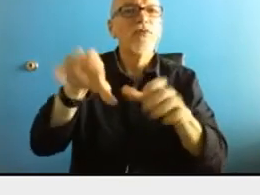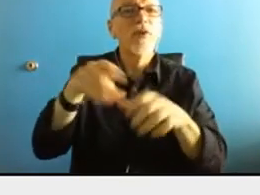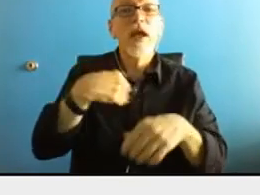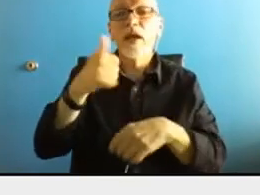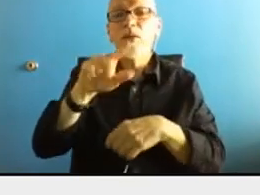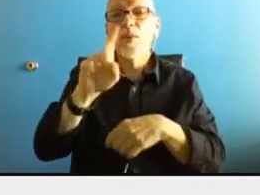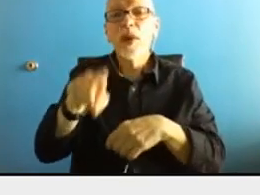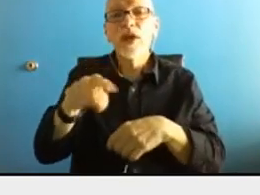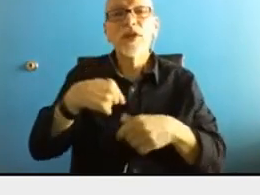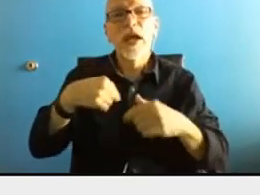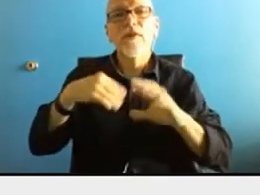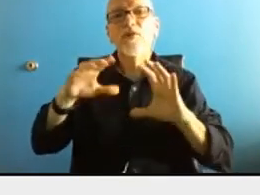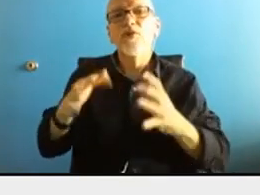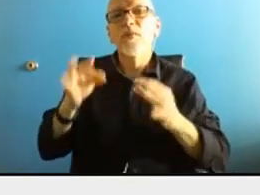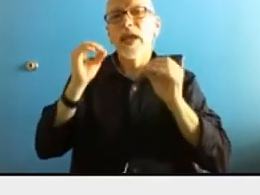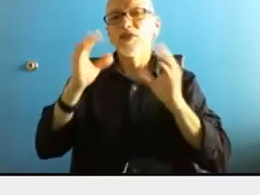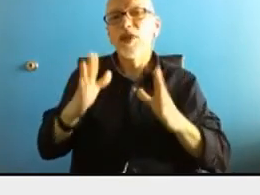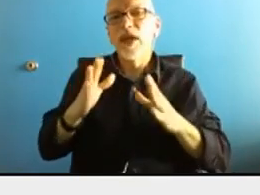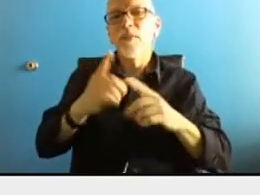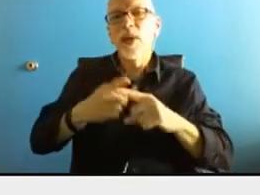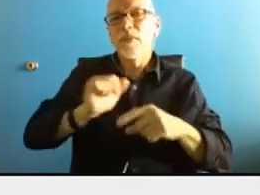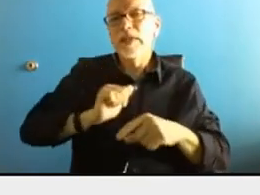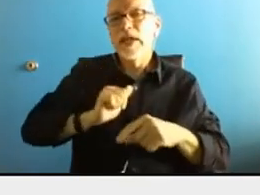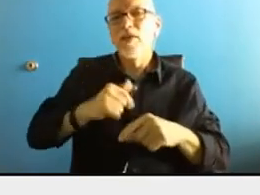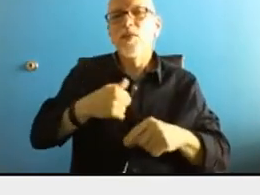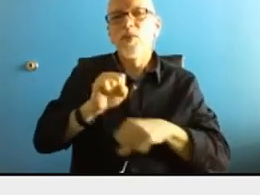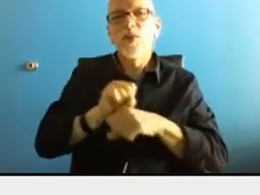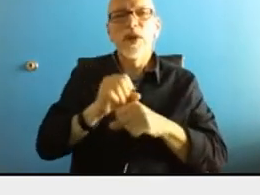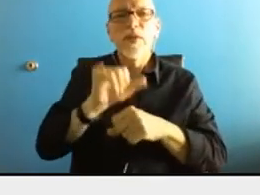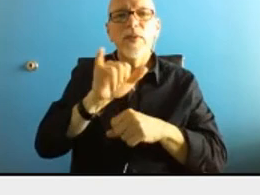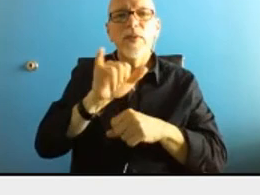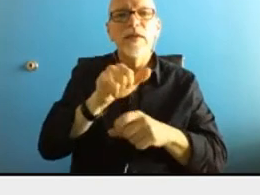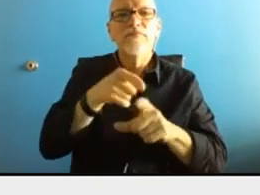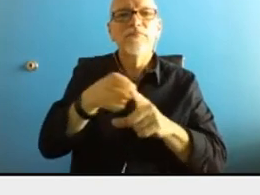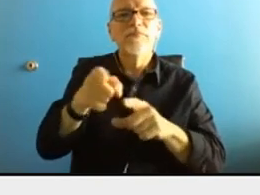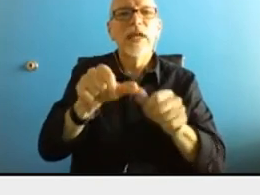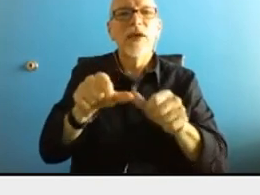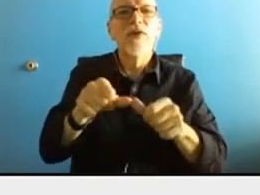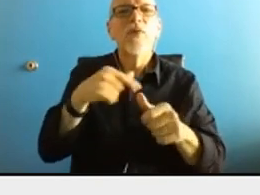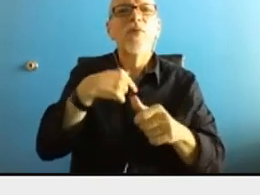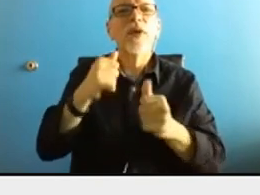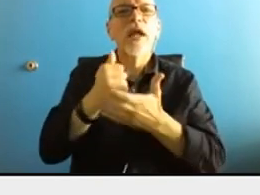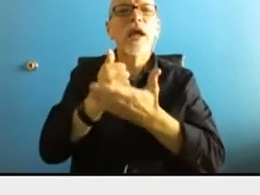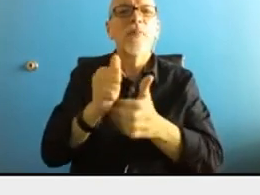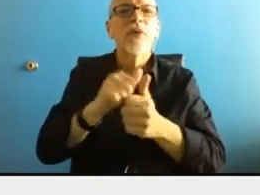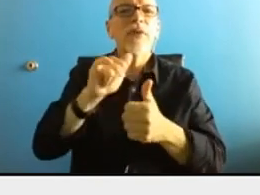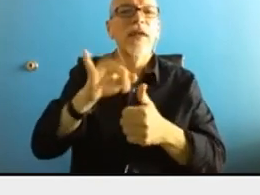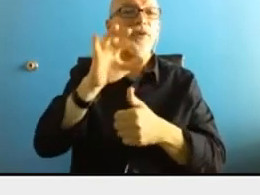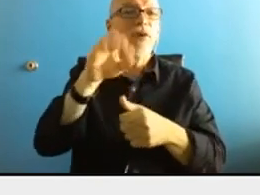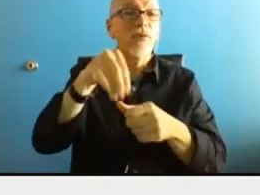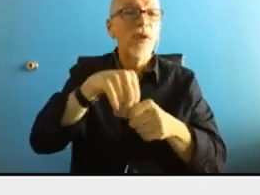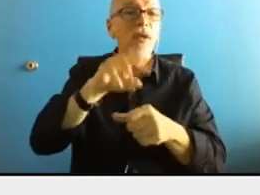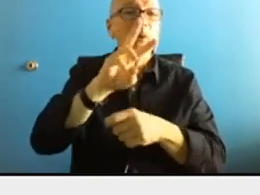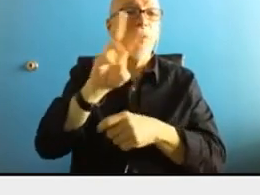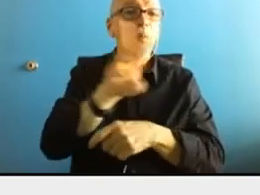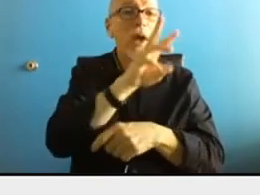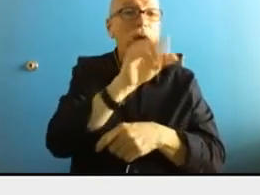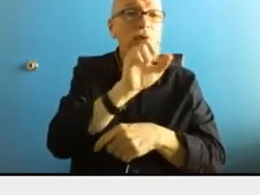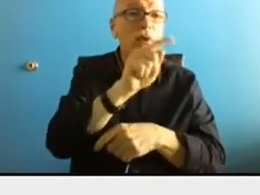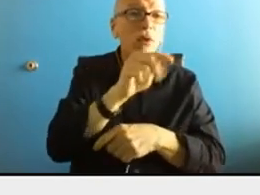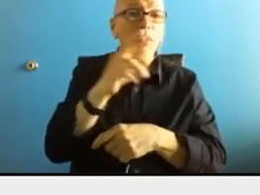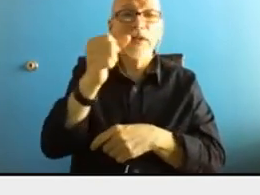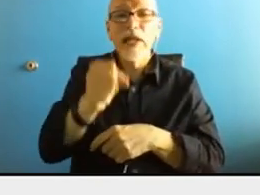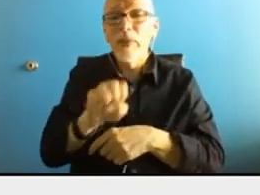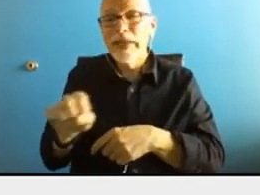have a team of educators along with myself that work in that specific area, and we can help you with that. So if you're located in the West Coast or the Southeast